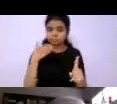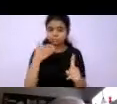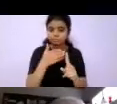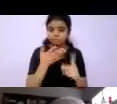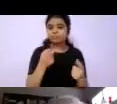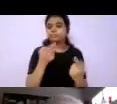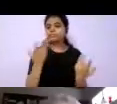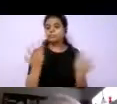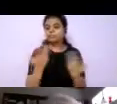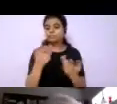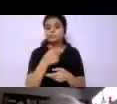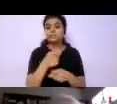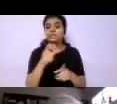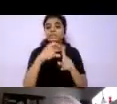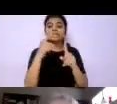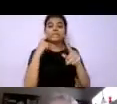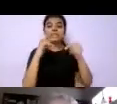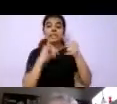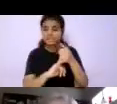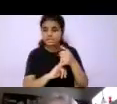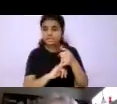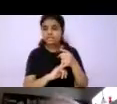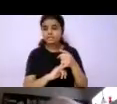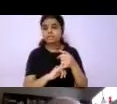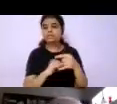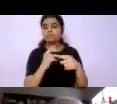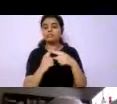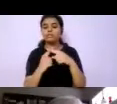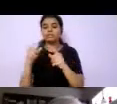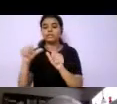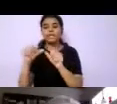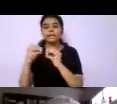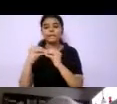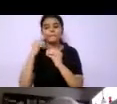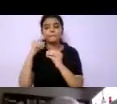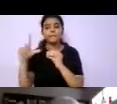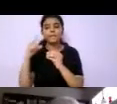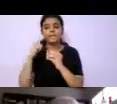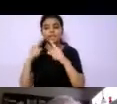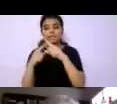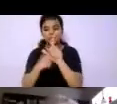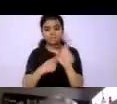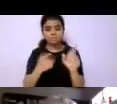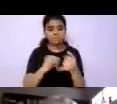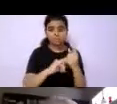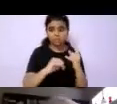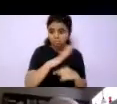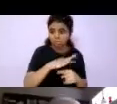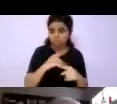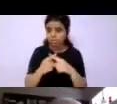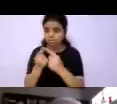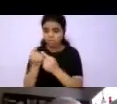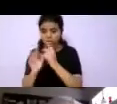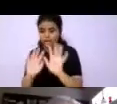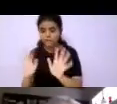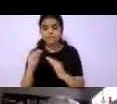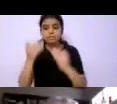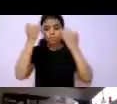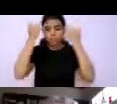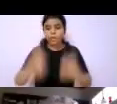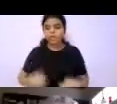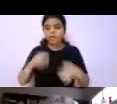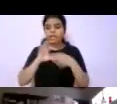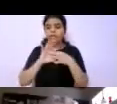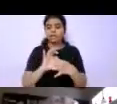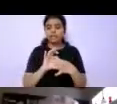the dis of disability, not in the socio-political domain, but in the body itself.